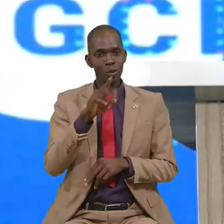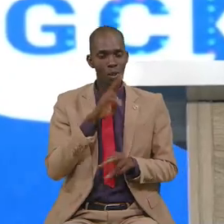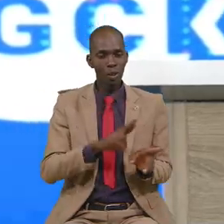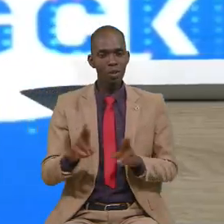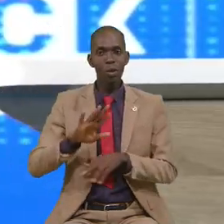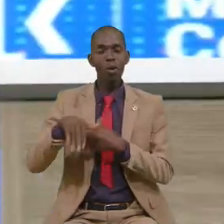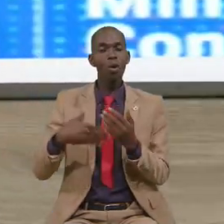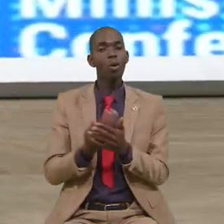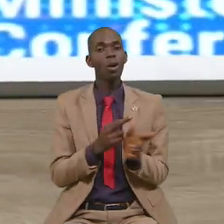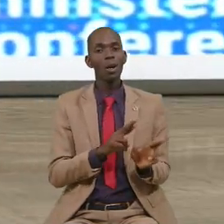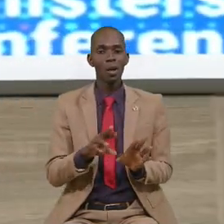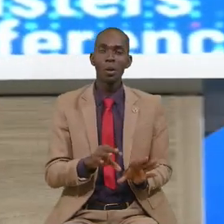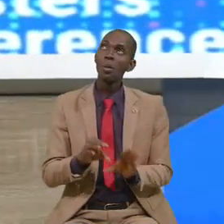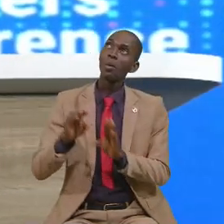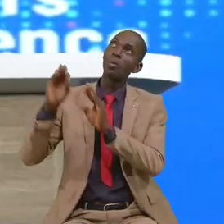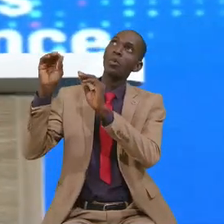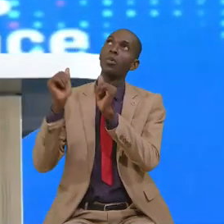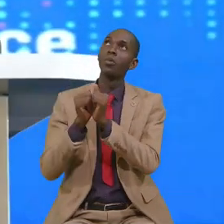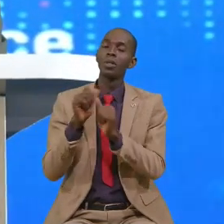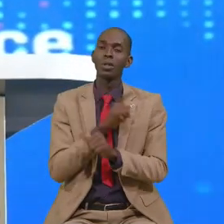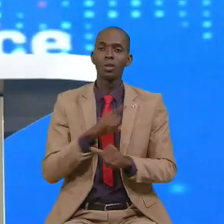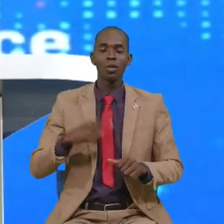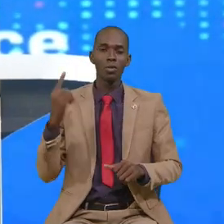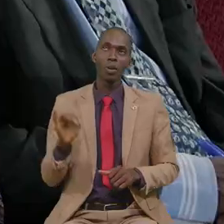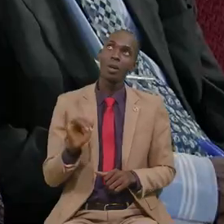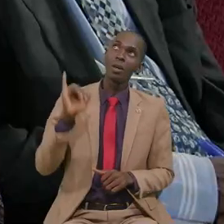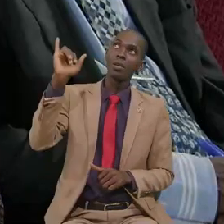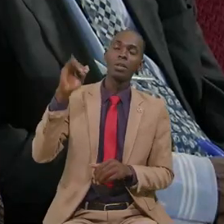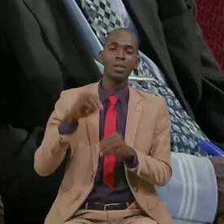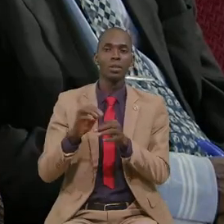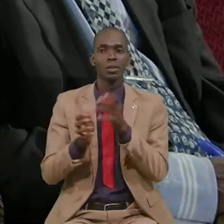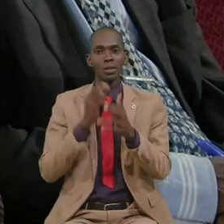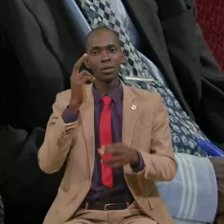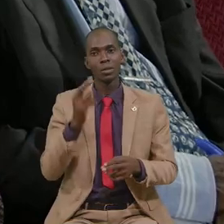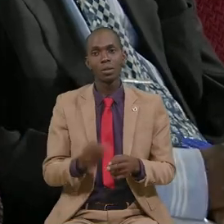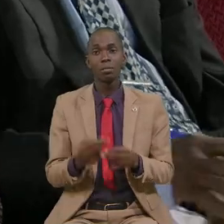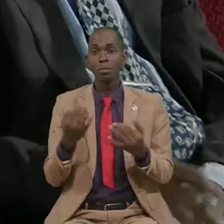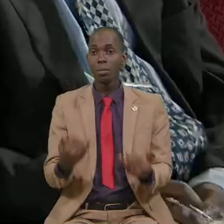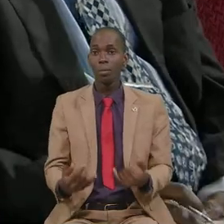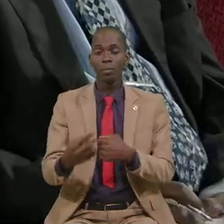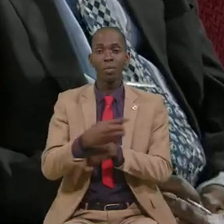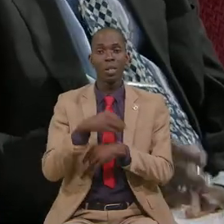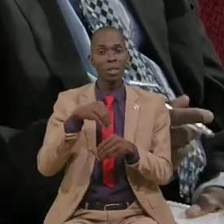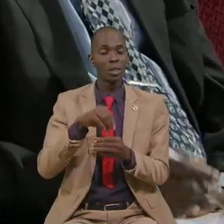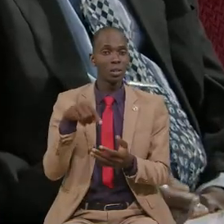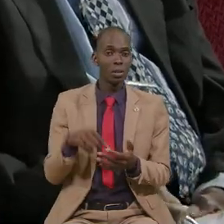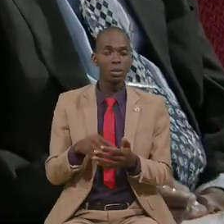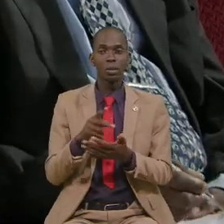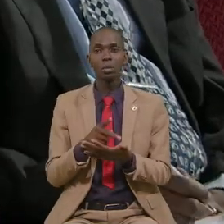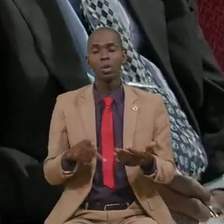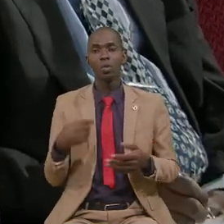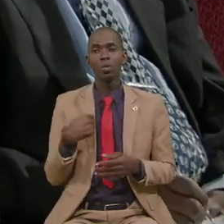with him and we'll abide with him forever in Jesus' name. Today in this session, we're talking